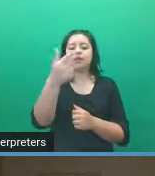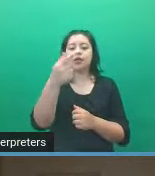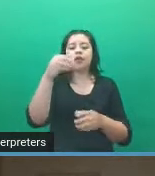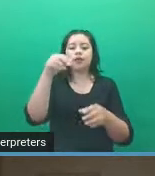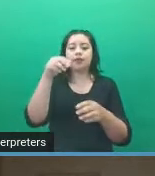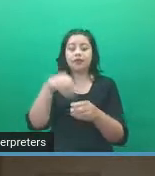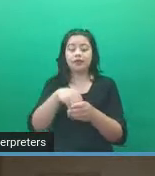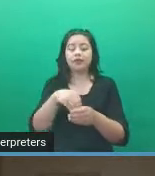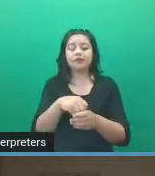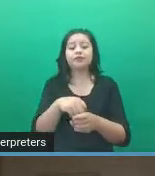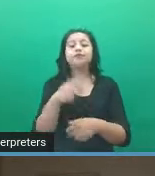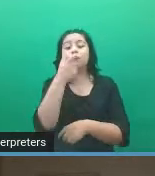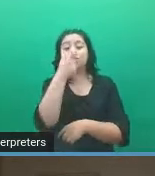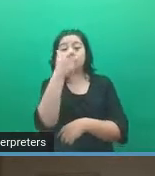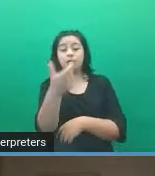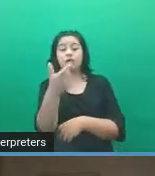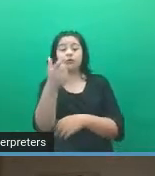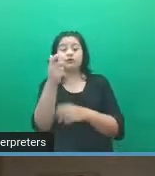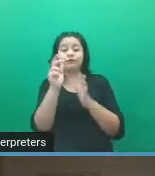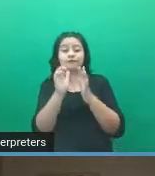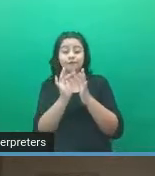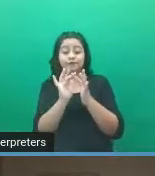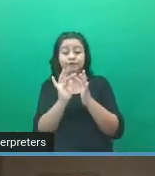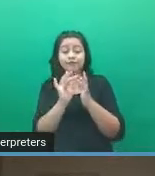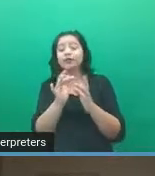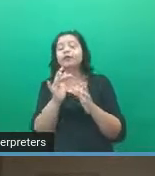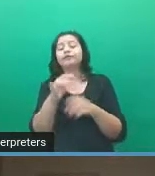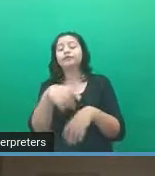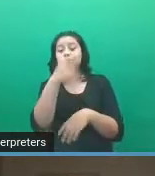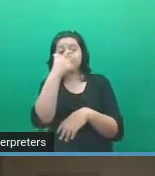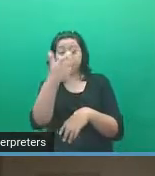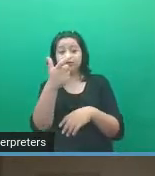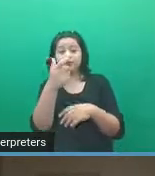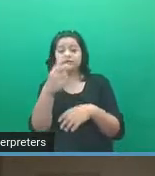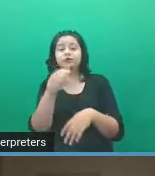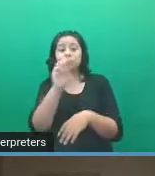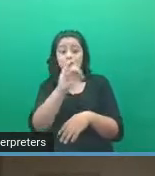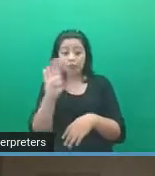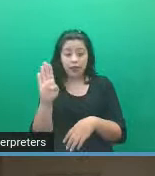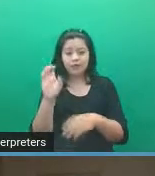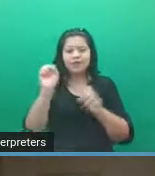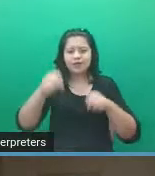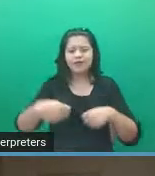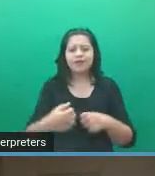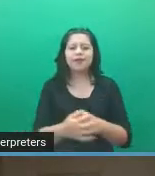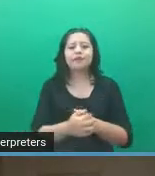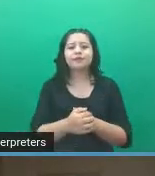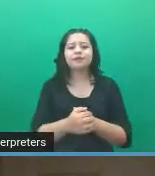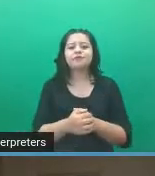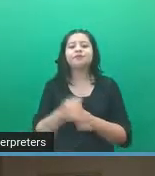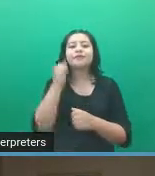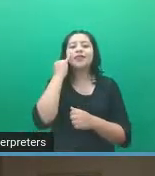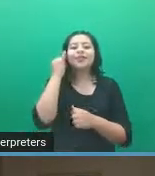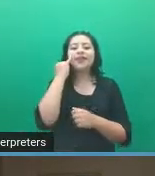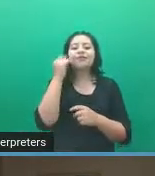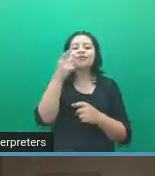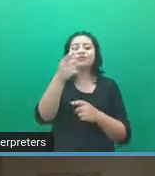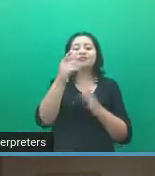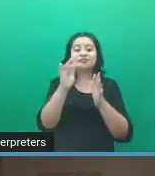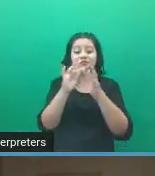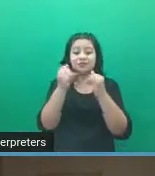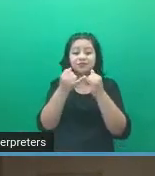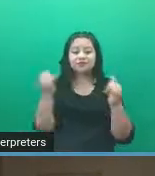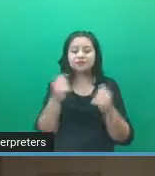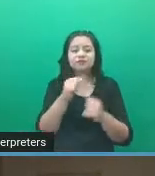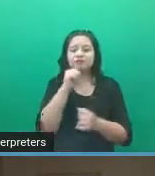For example, if you wanted to watch a video on a website, you may need a plugin to do so. If the plugin is not installed, your browser will not understand how to play that video. So not